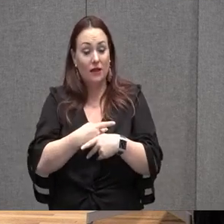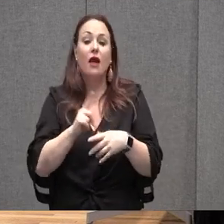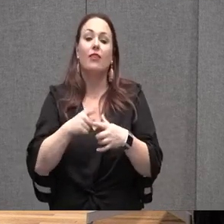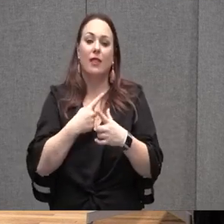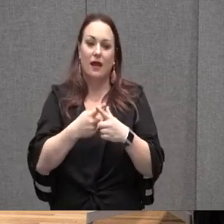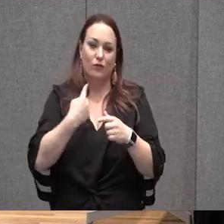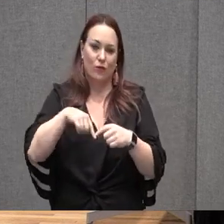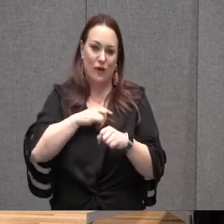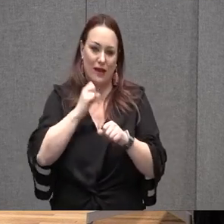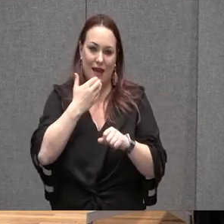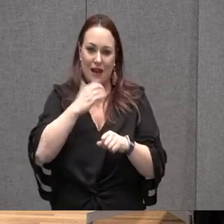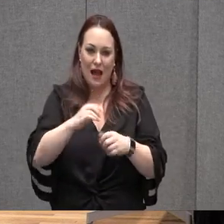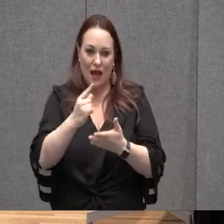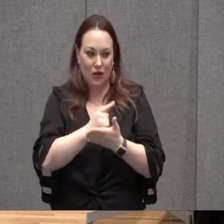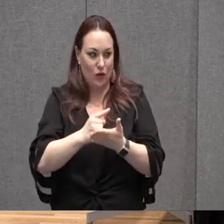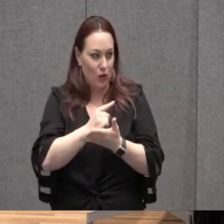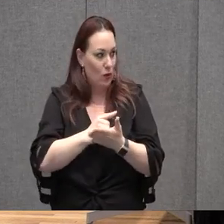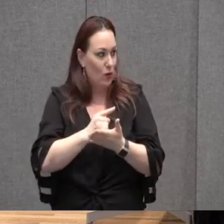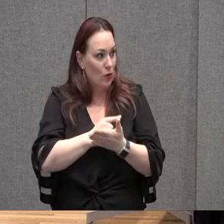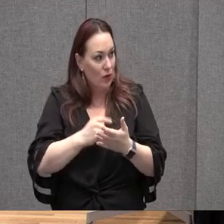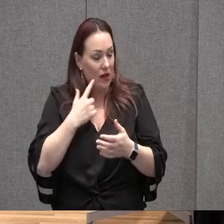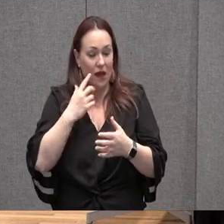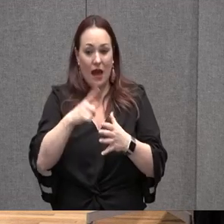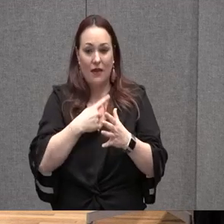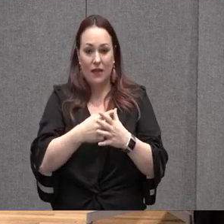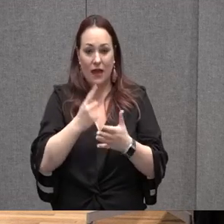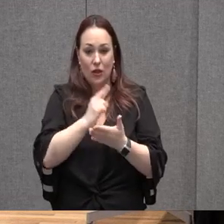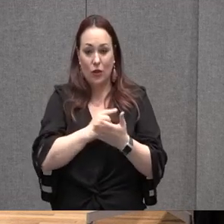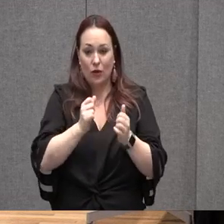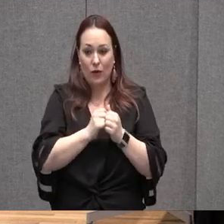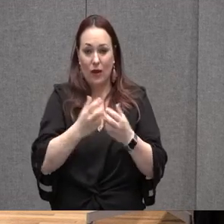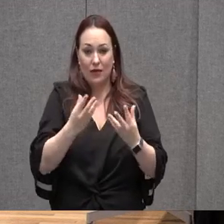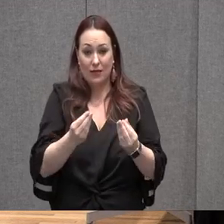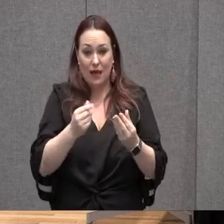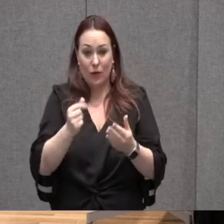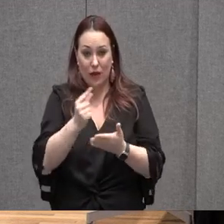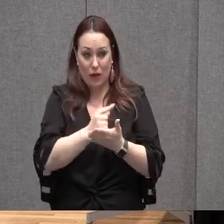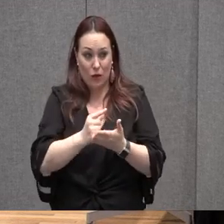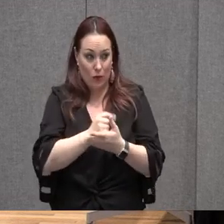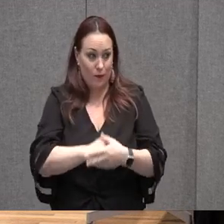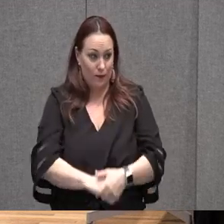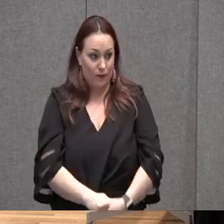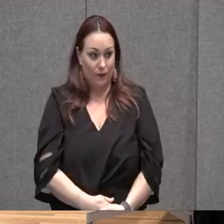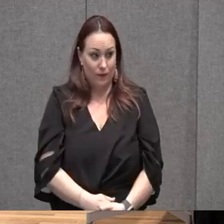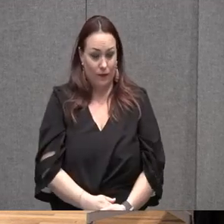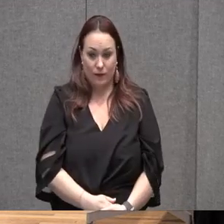we can hot glue gun it or glue gun it with liquid glue.